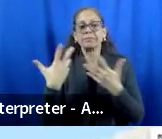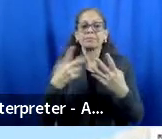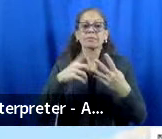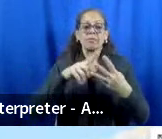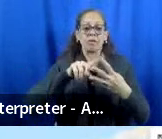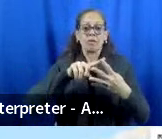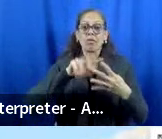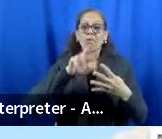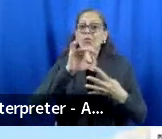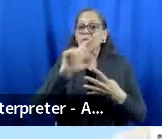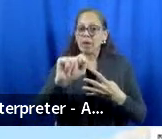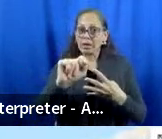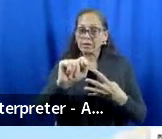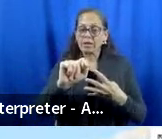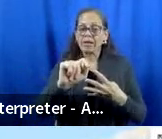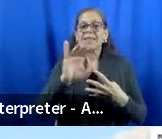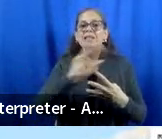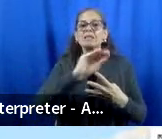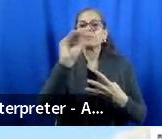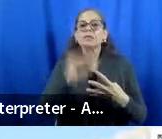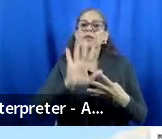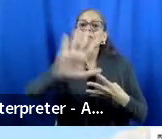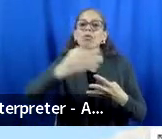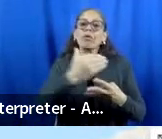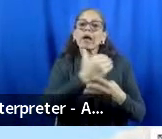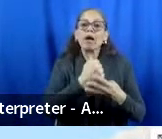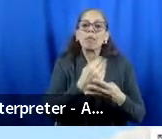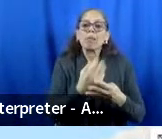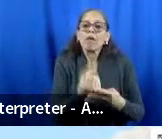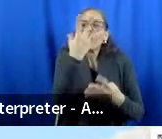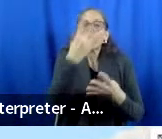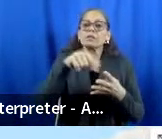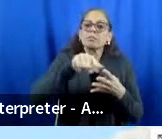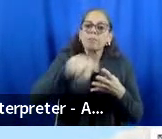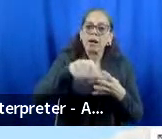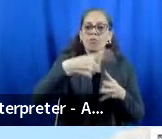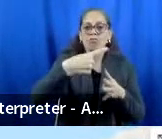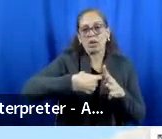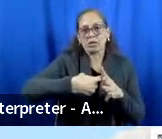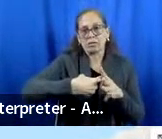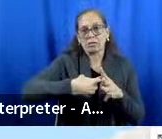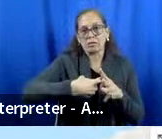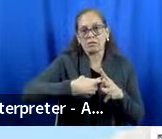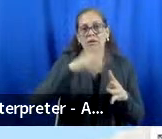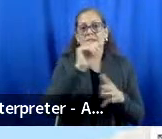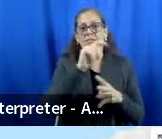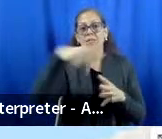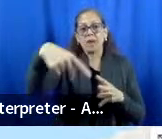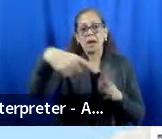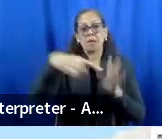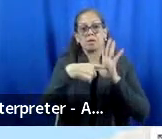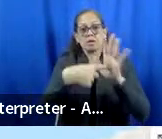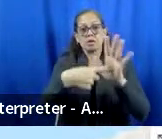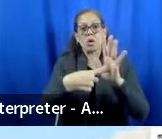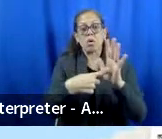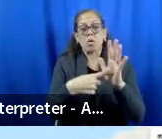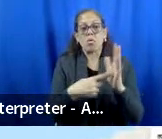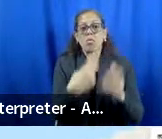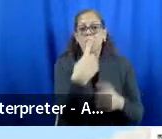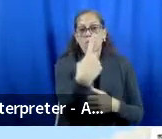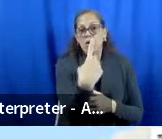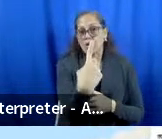Rent burden is the percent of your income that you spend on rent. So this map is showing one of